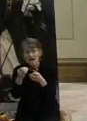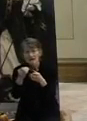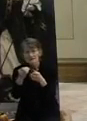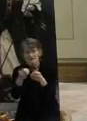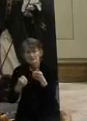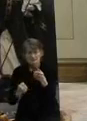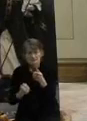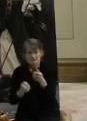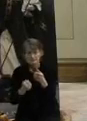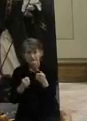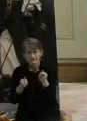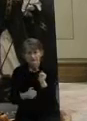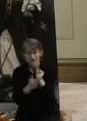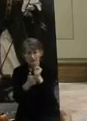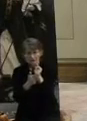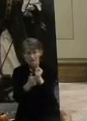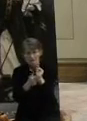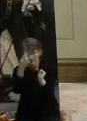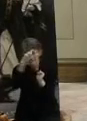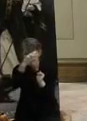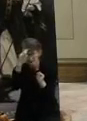and Apostolic faith.